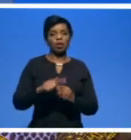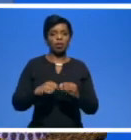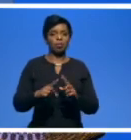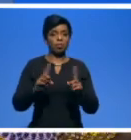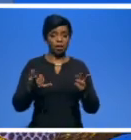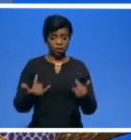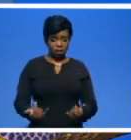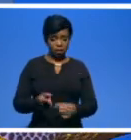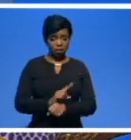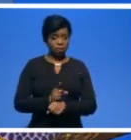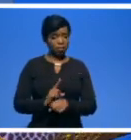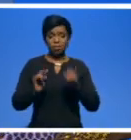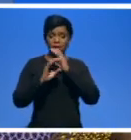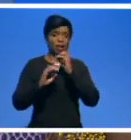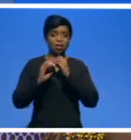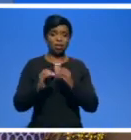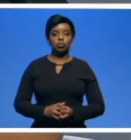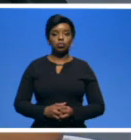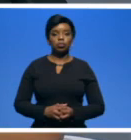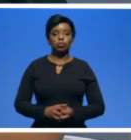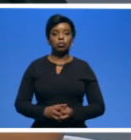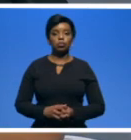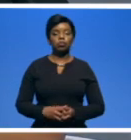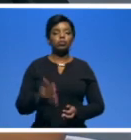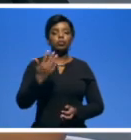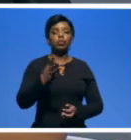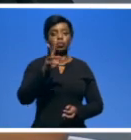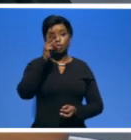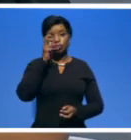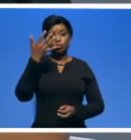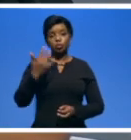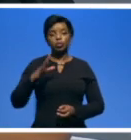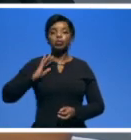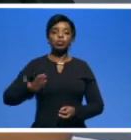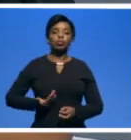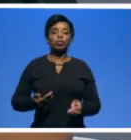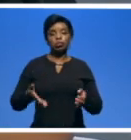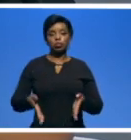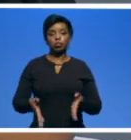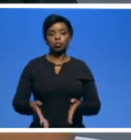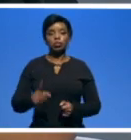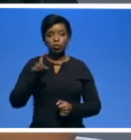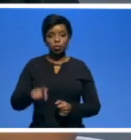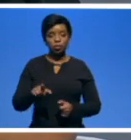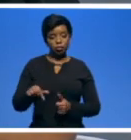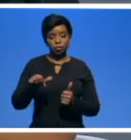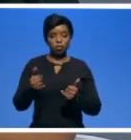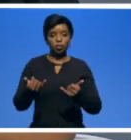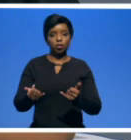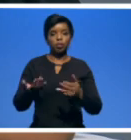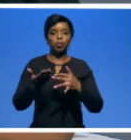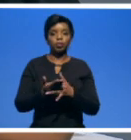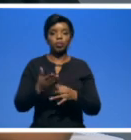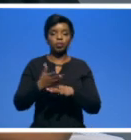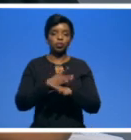speaking, there is nothing to write home about. You heard it from the ladies in the studio. Let us go to another commercial break before